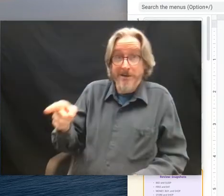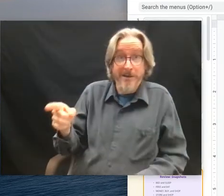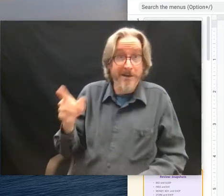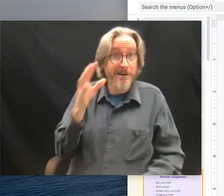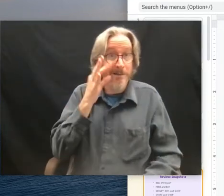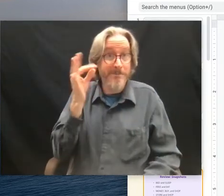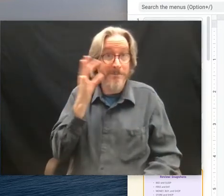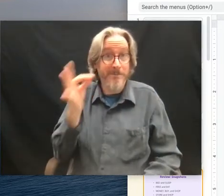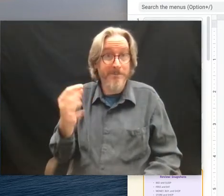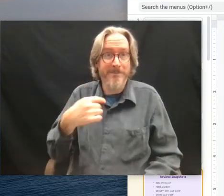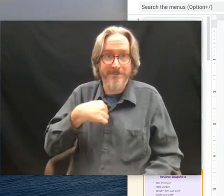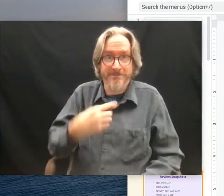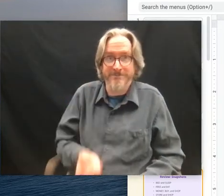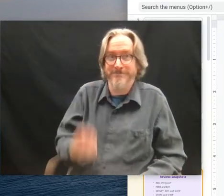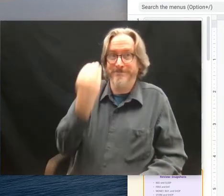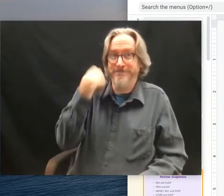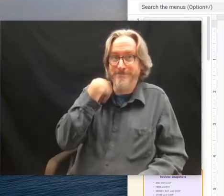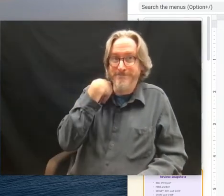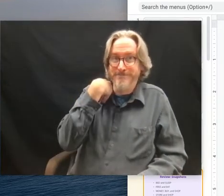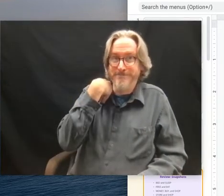or